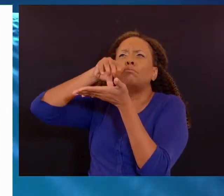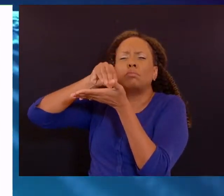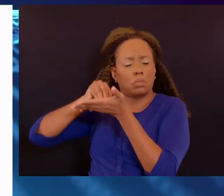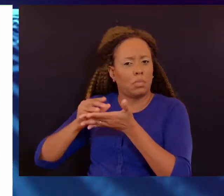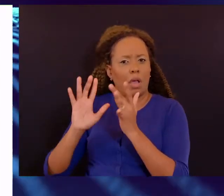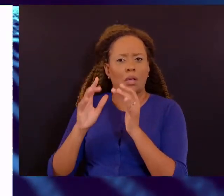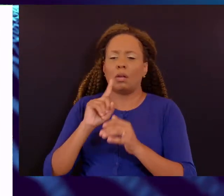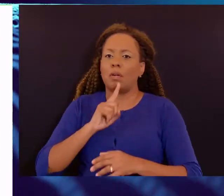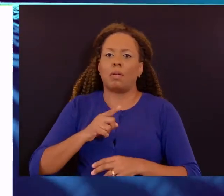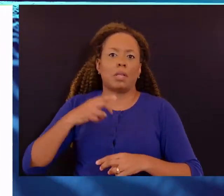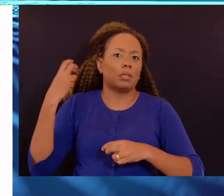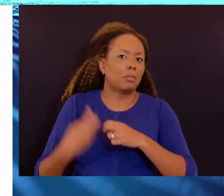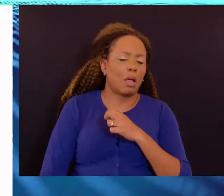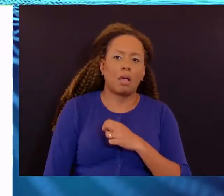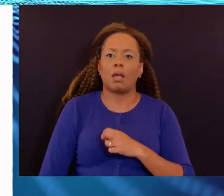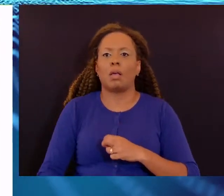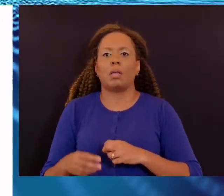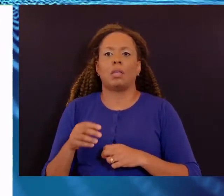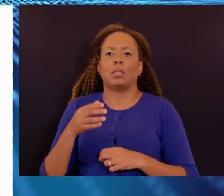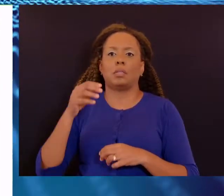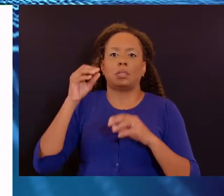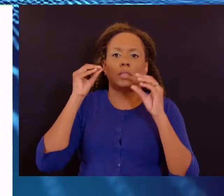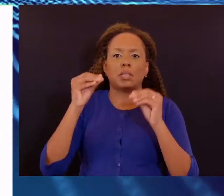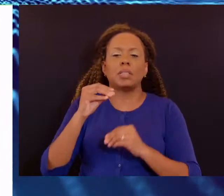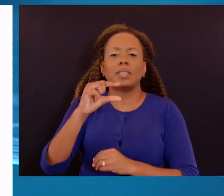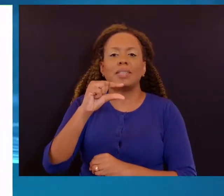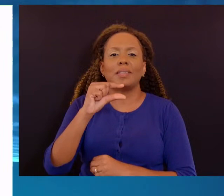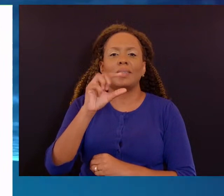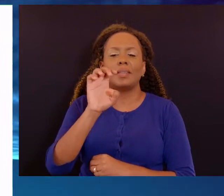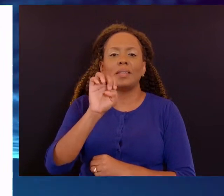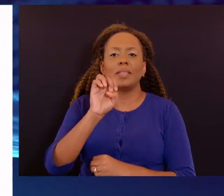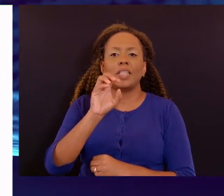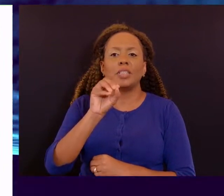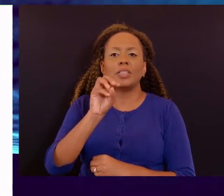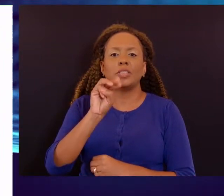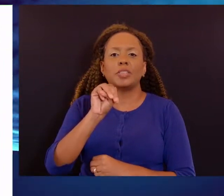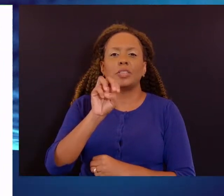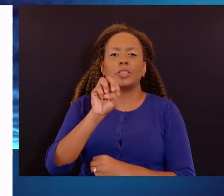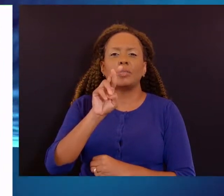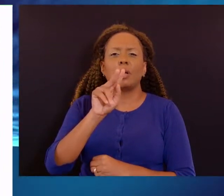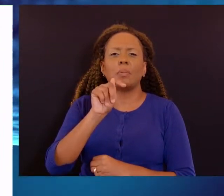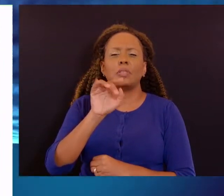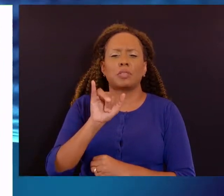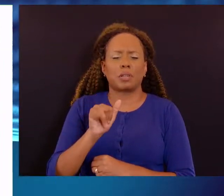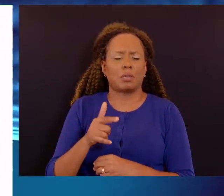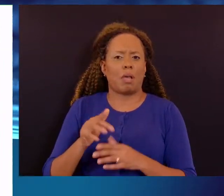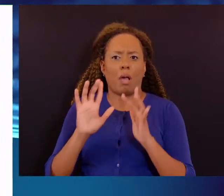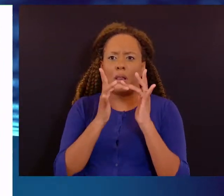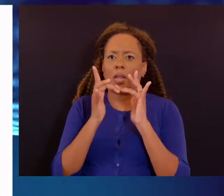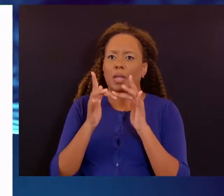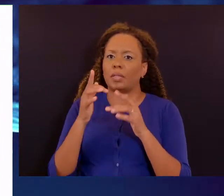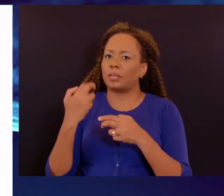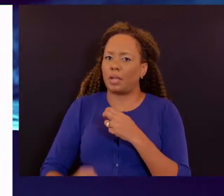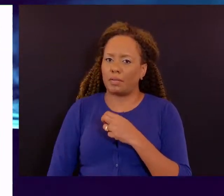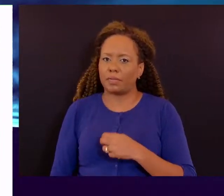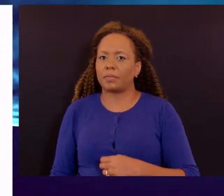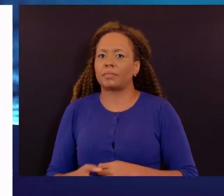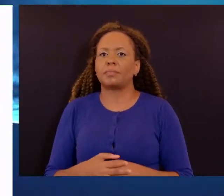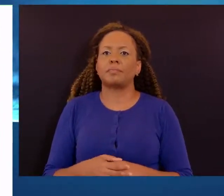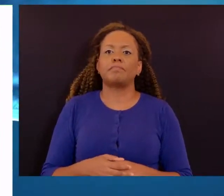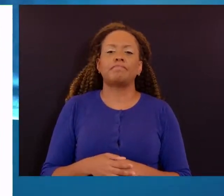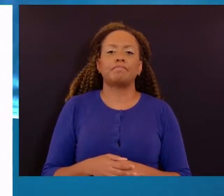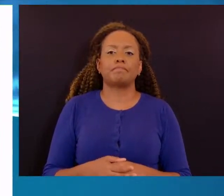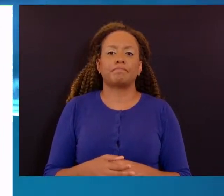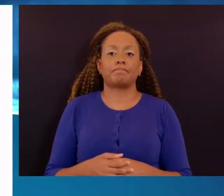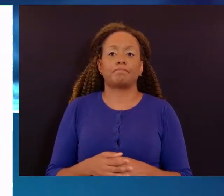difficult to teach sub-concepts such as geometry using an online platform. And although the performance in English was moderate, there is